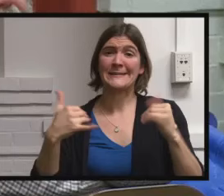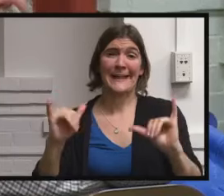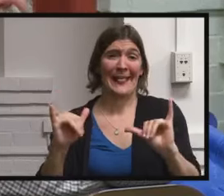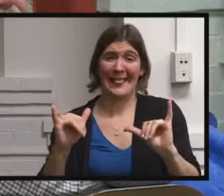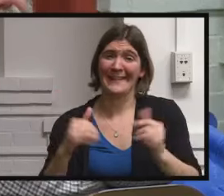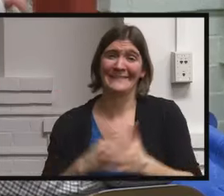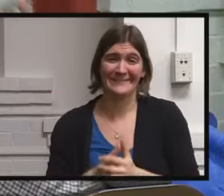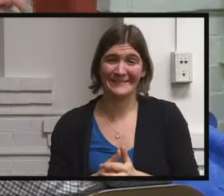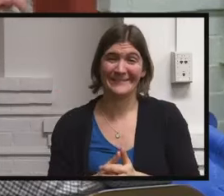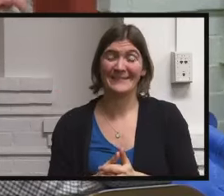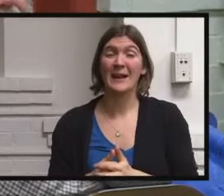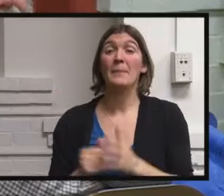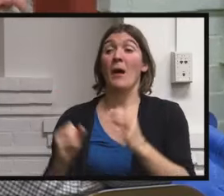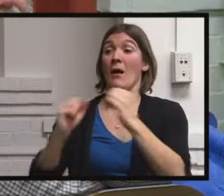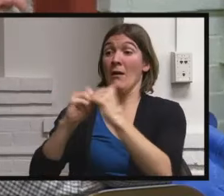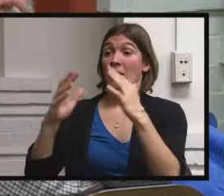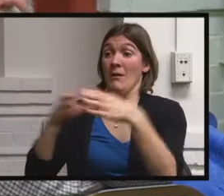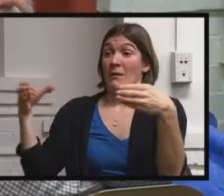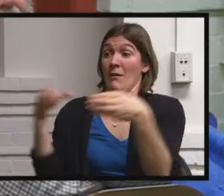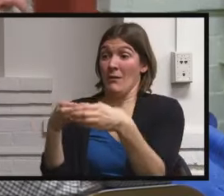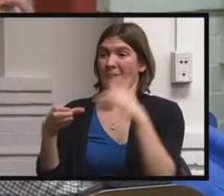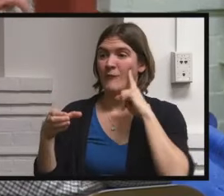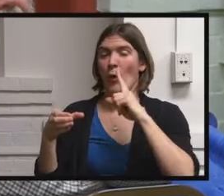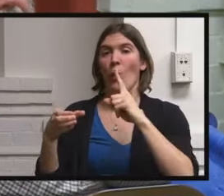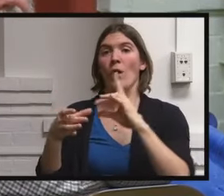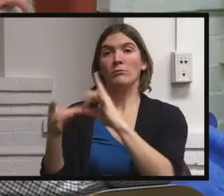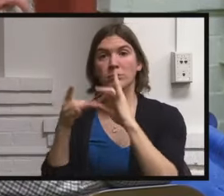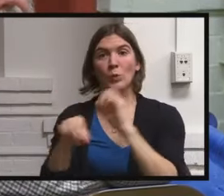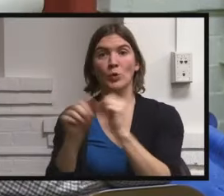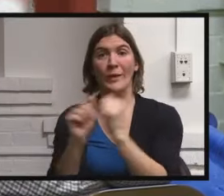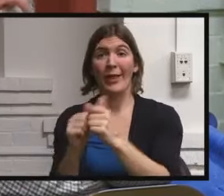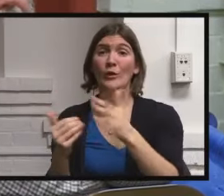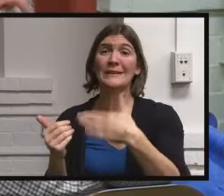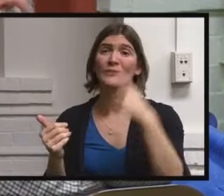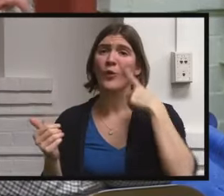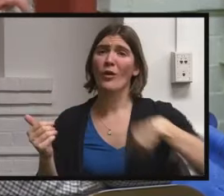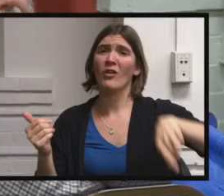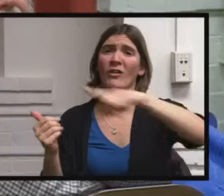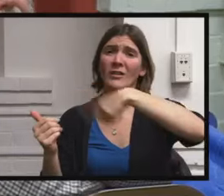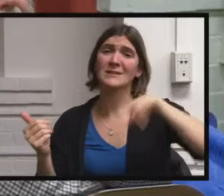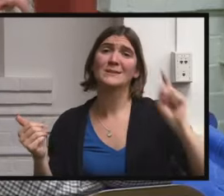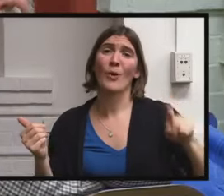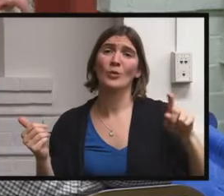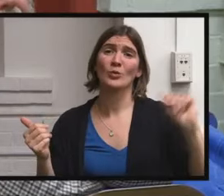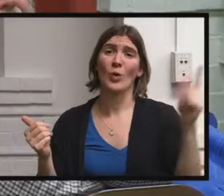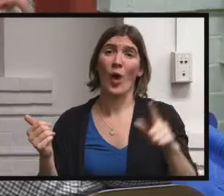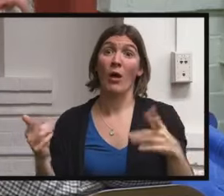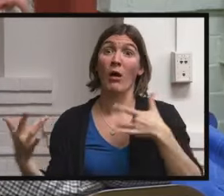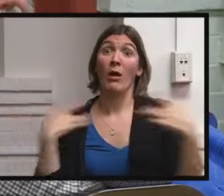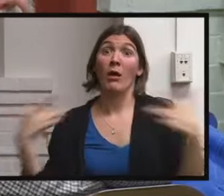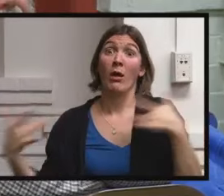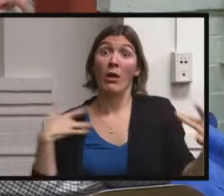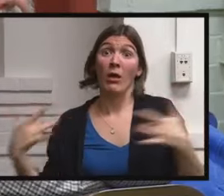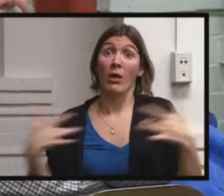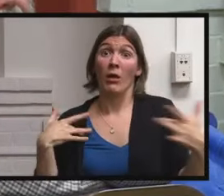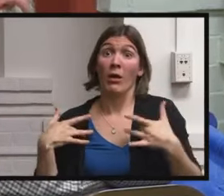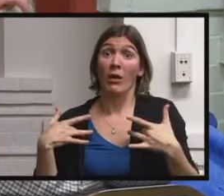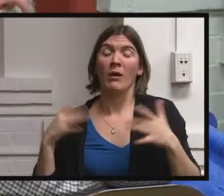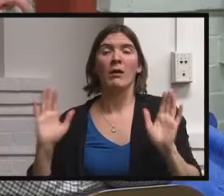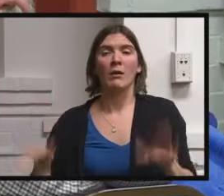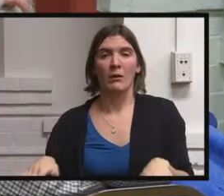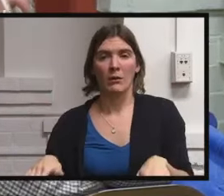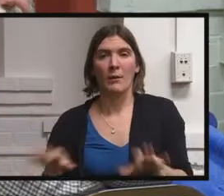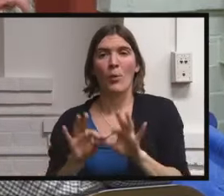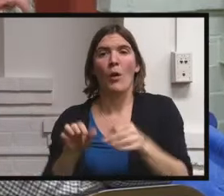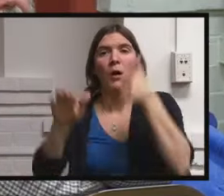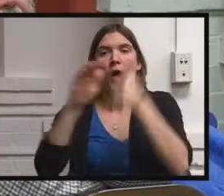the district was there for convenience and you know, so that everybody didn't have to do what the law